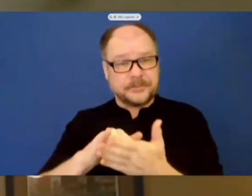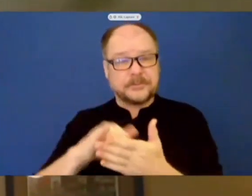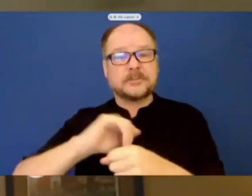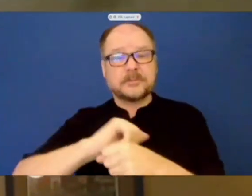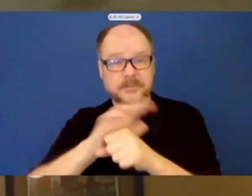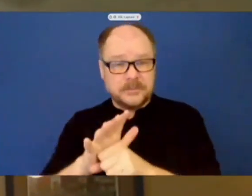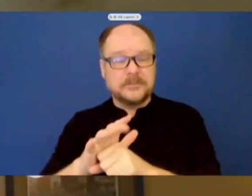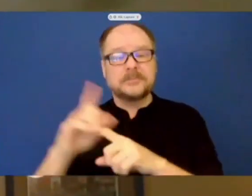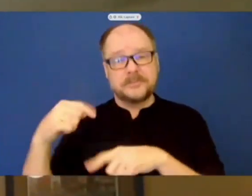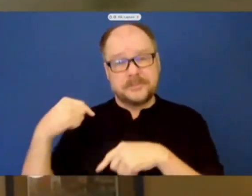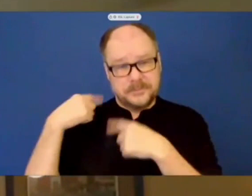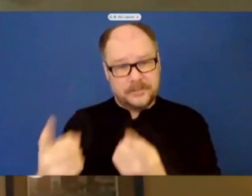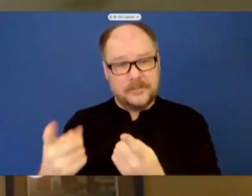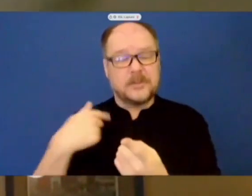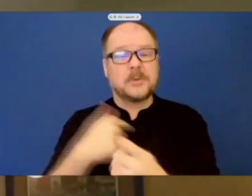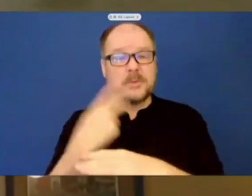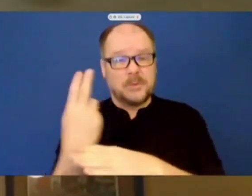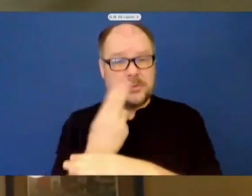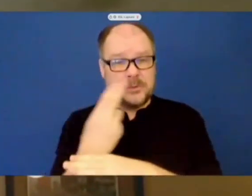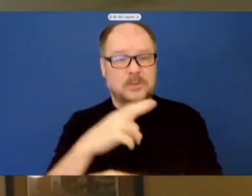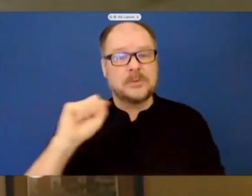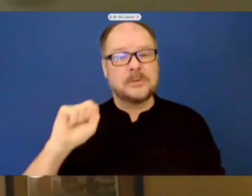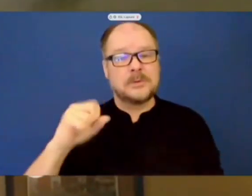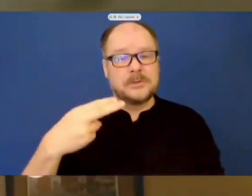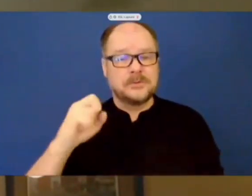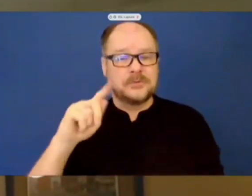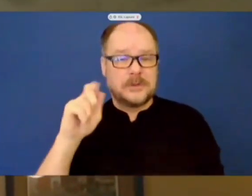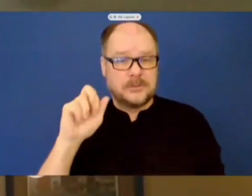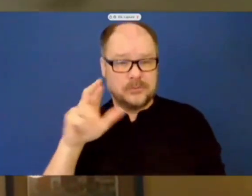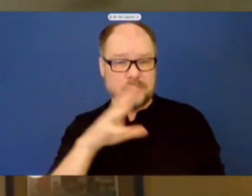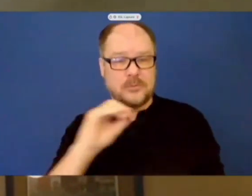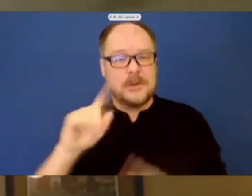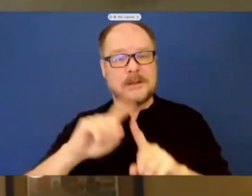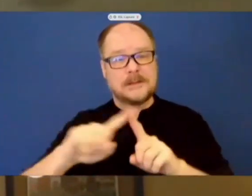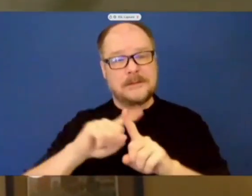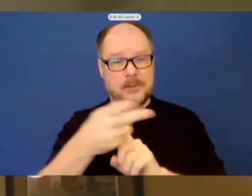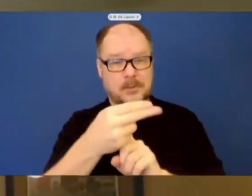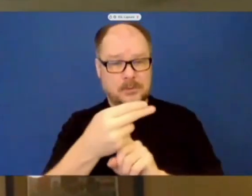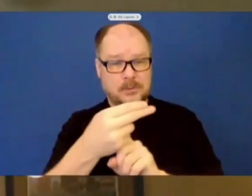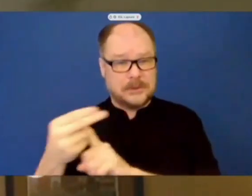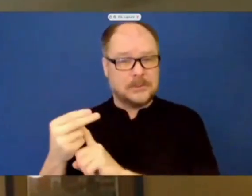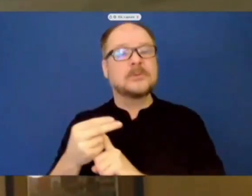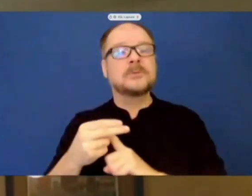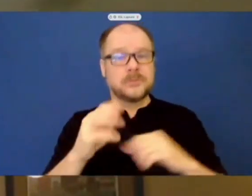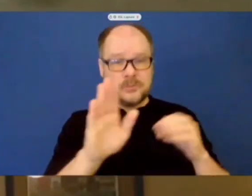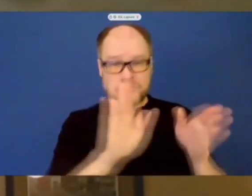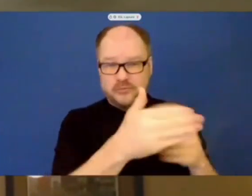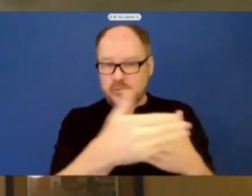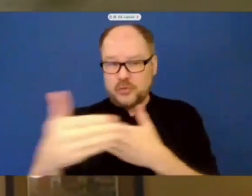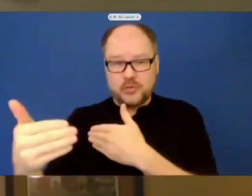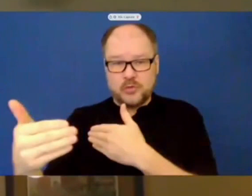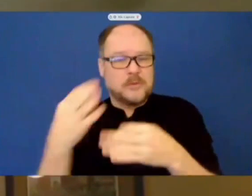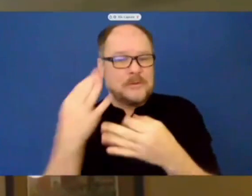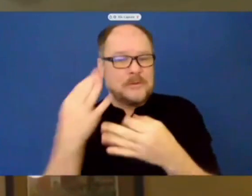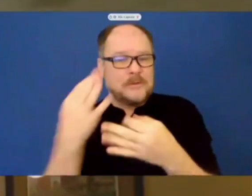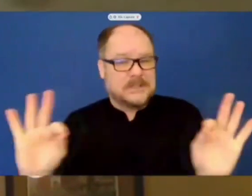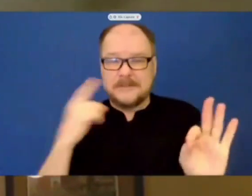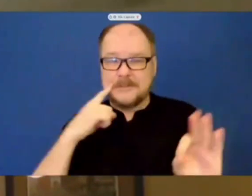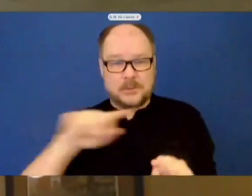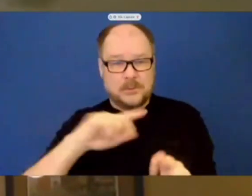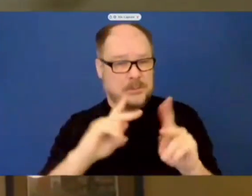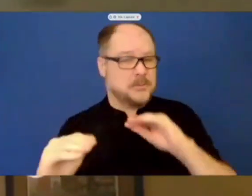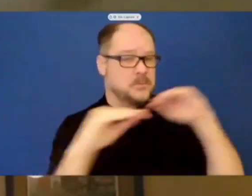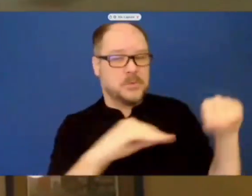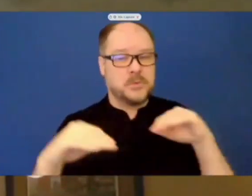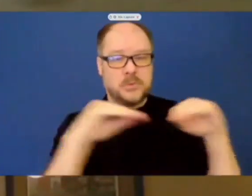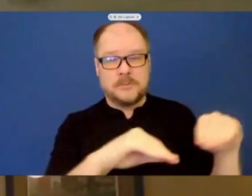and hotels to house the homeless, and we continue to have space available today for those living at the encampment site.